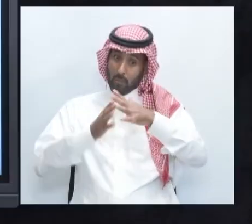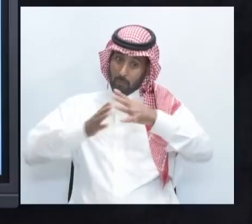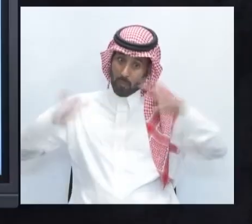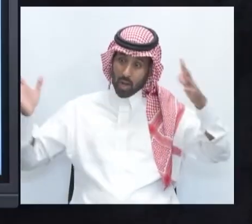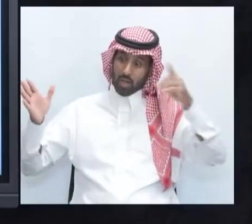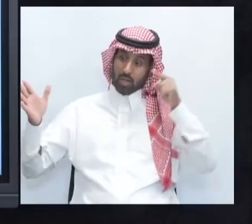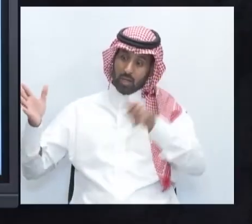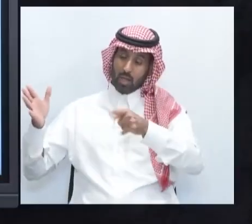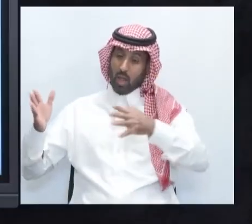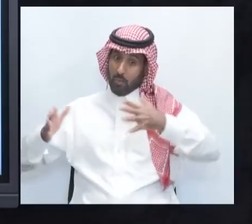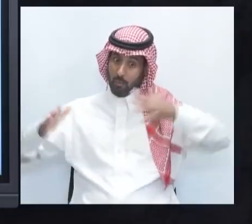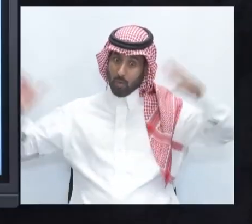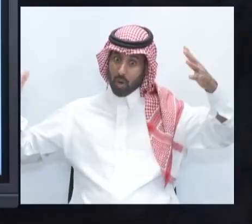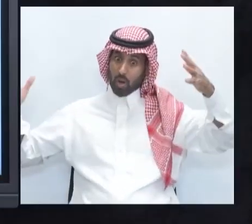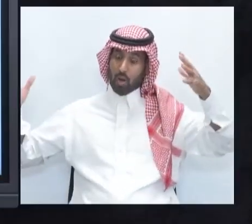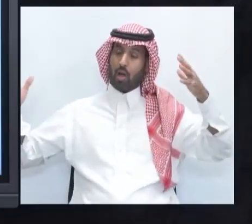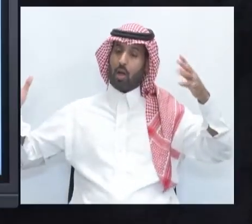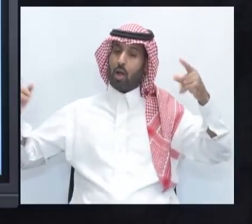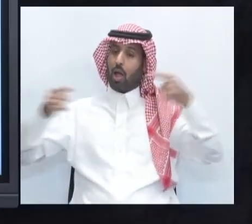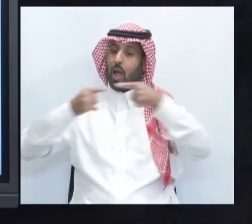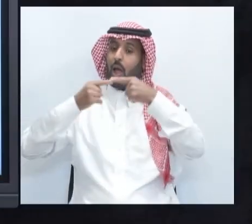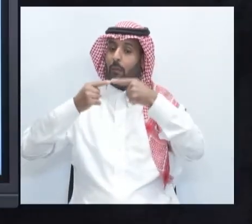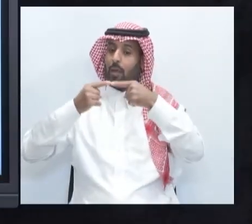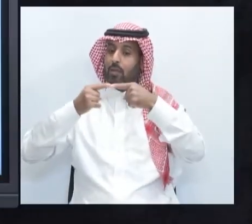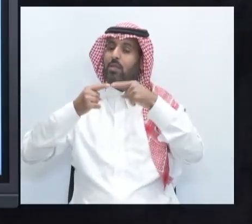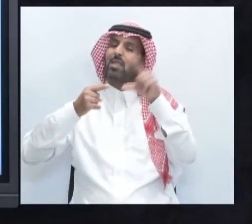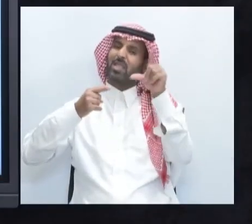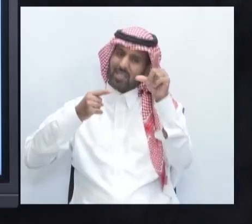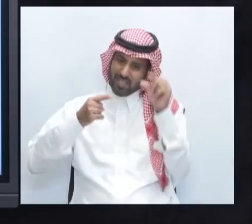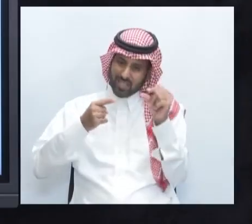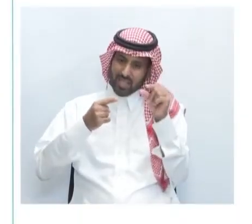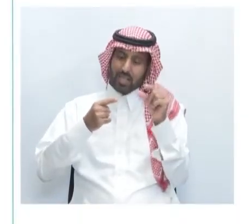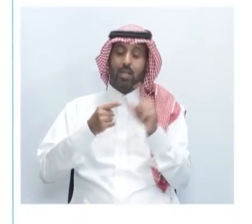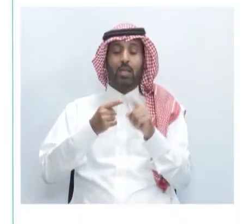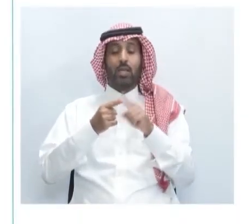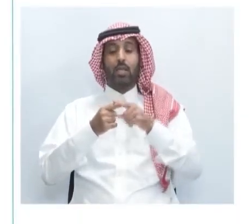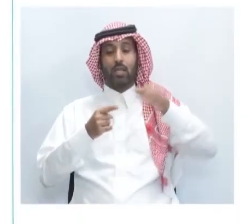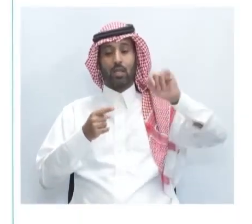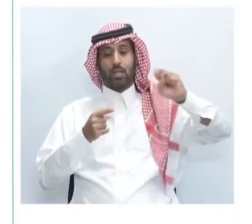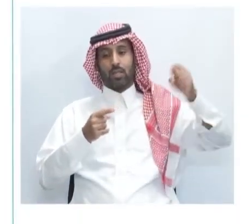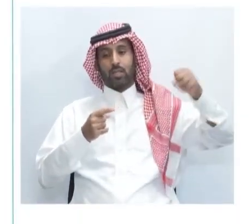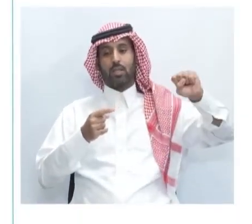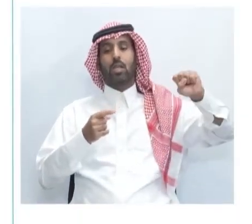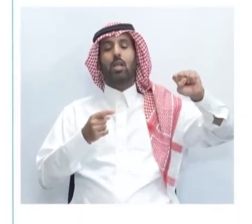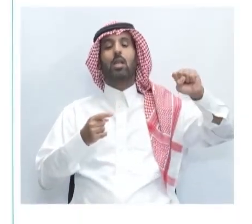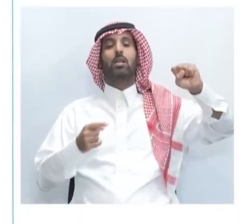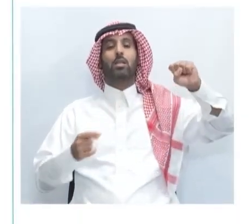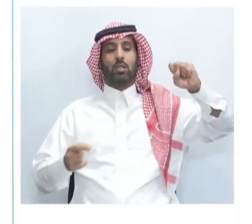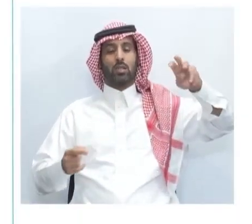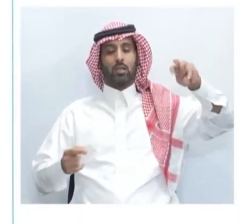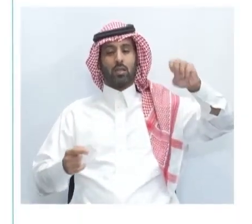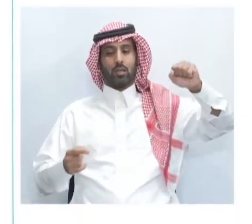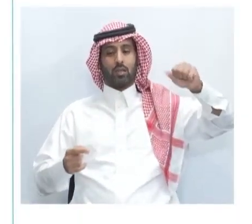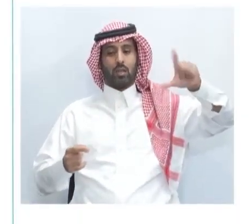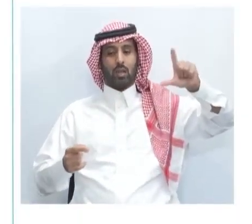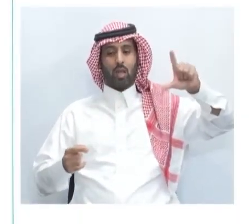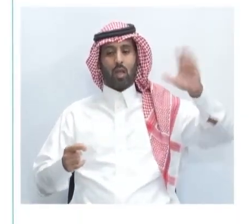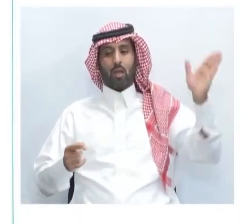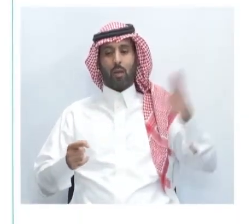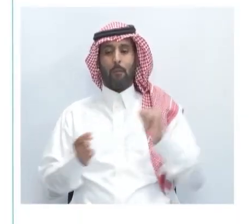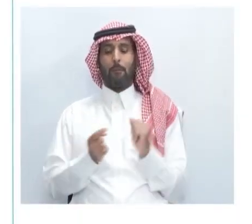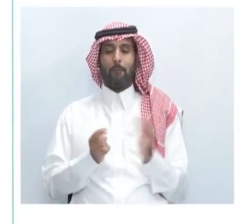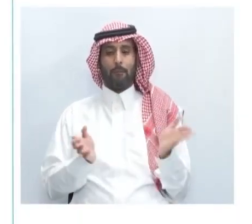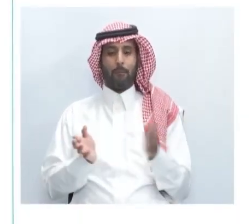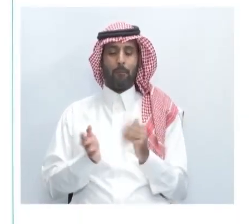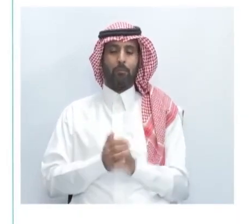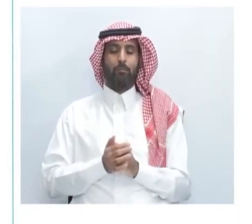is the opposite here? It's what? Excellent. Yes, it's small. So we have big and we have small. That's